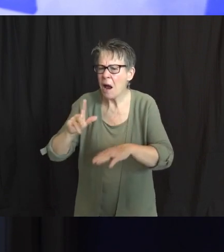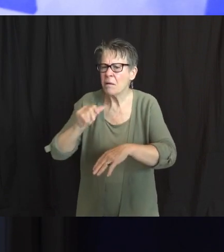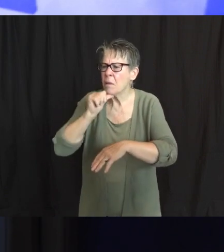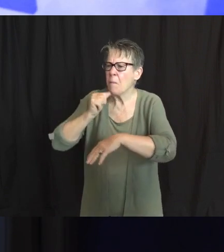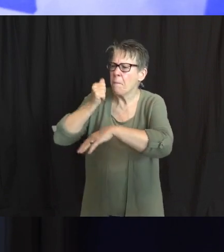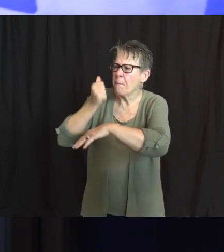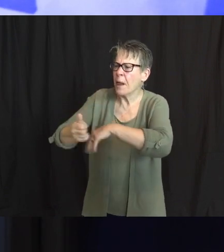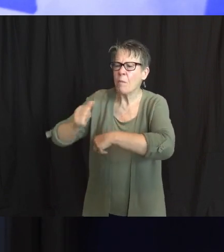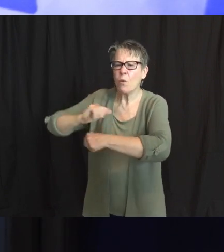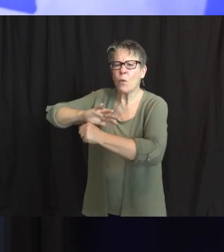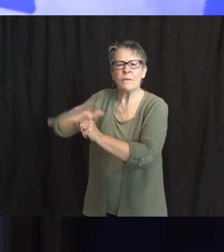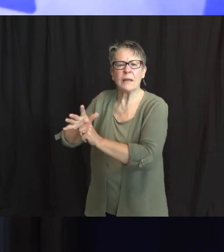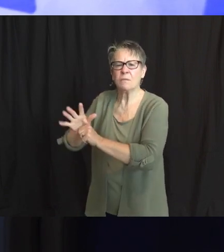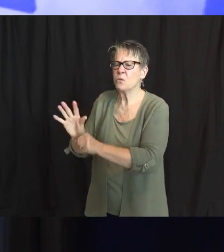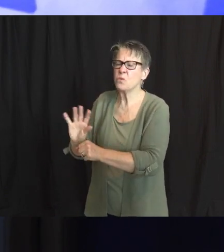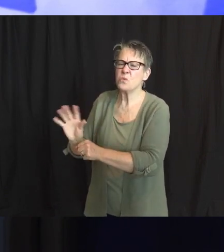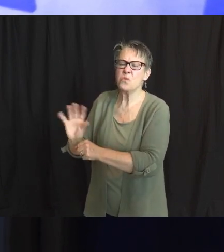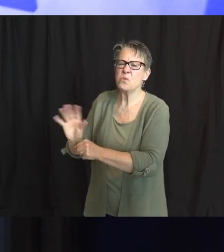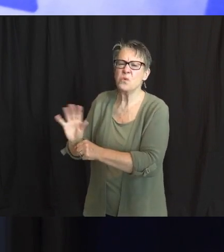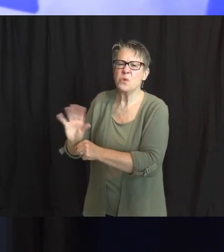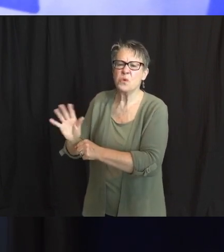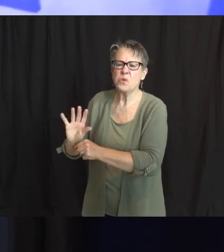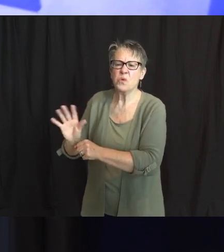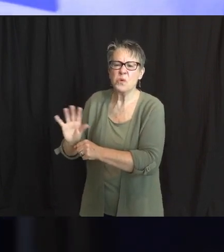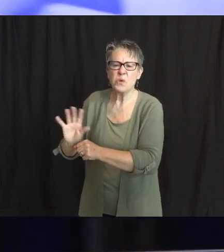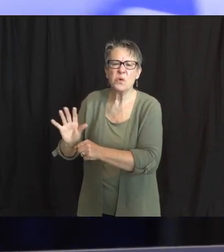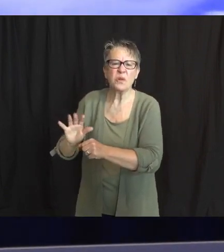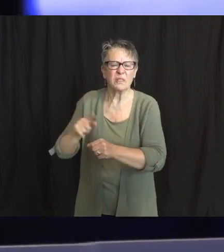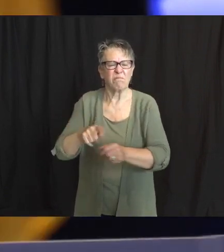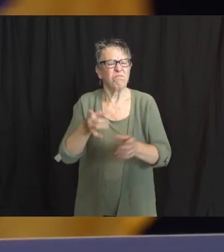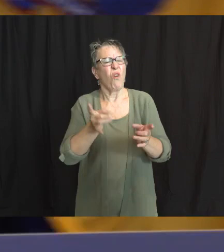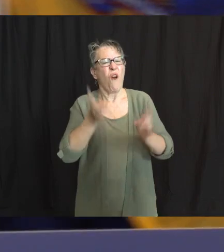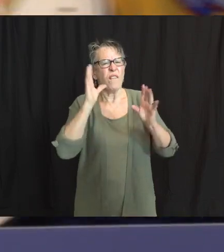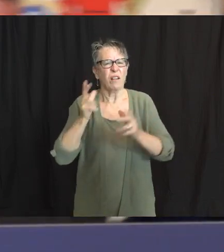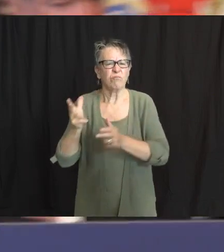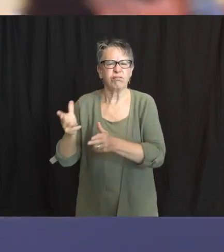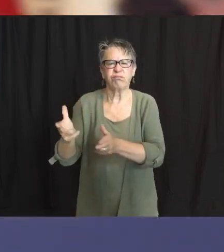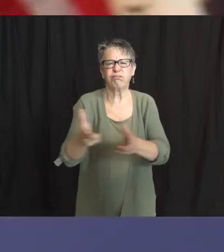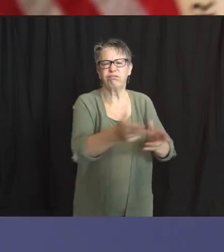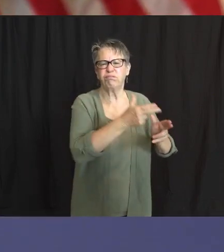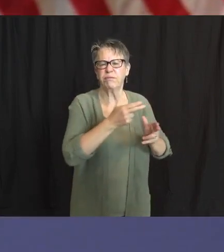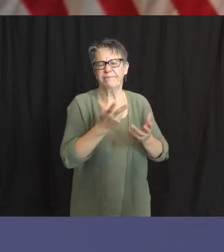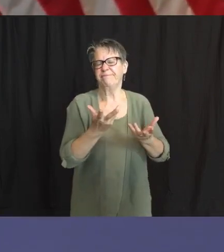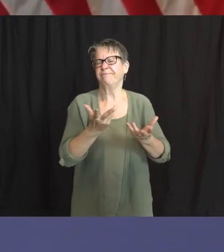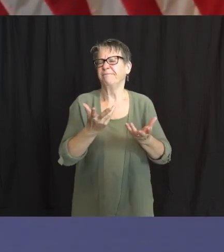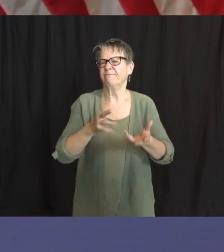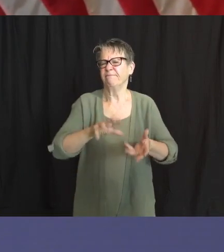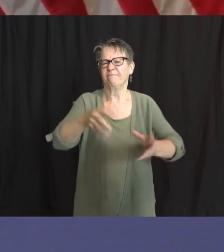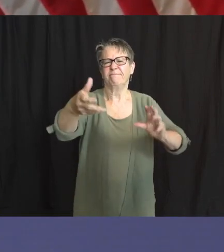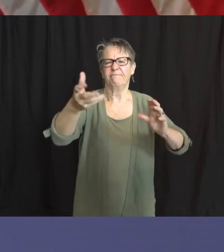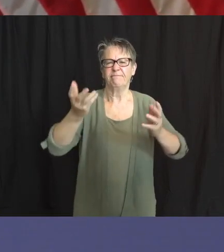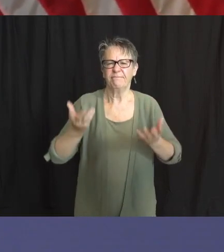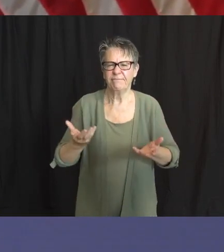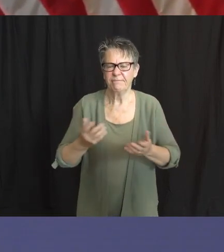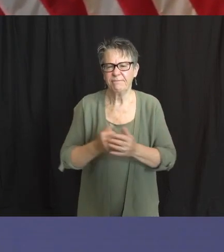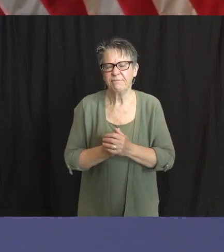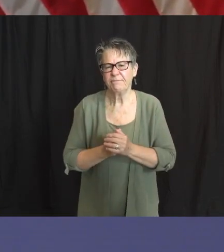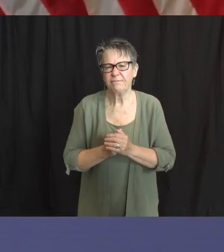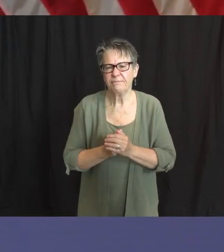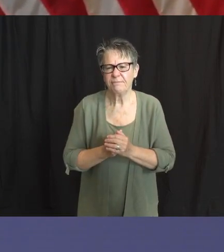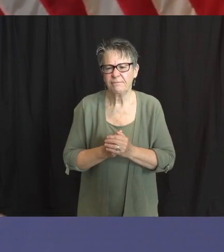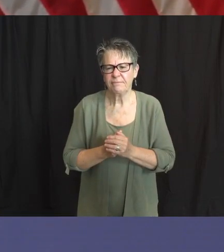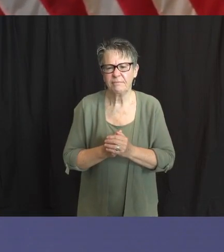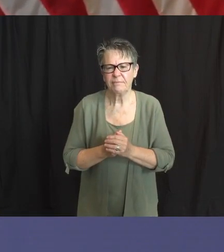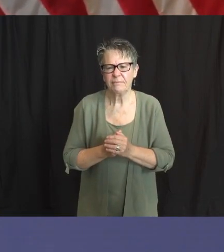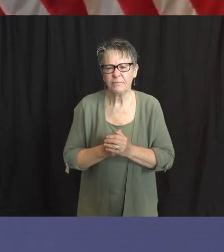weekend in New Jersey, Governor. Pat, thank you. Any analysis on that in the coming days